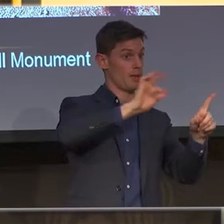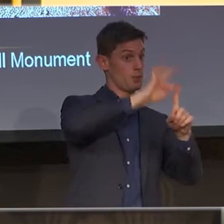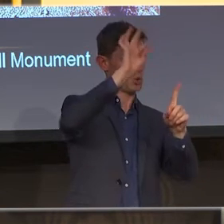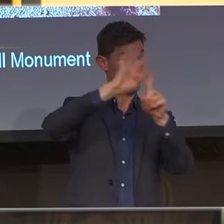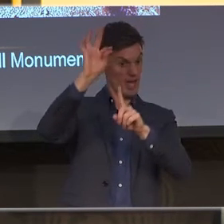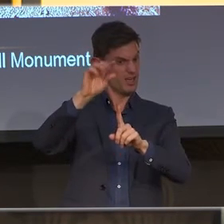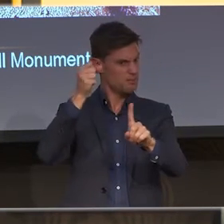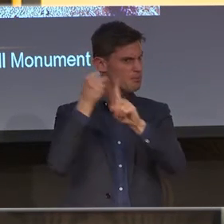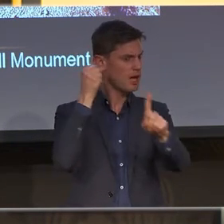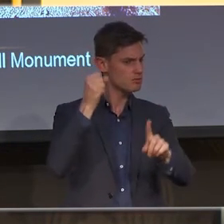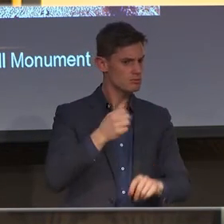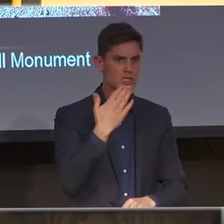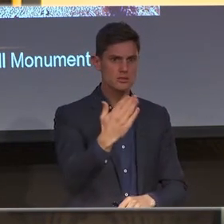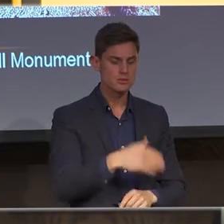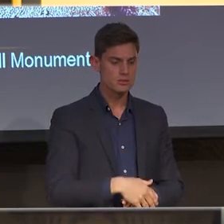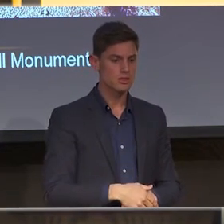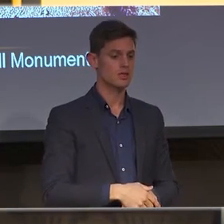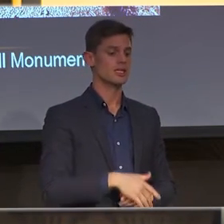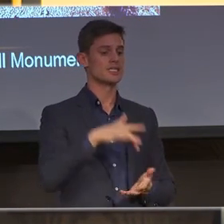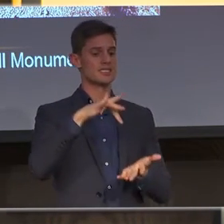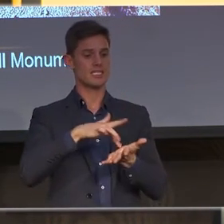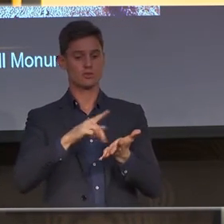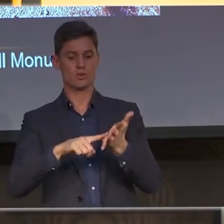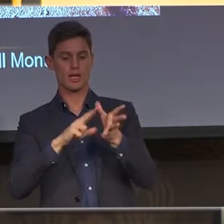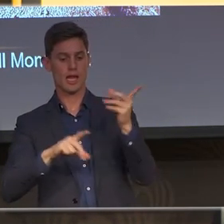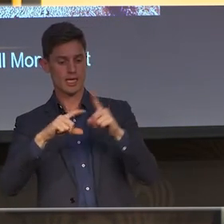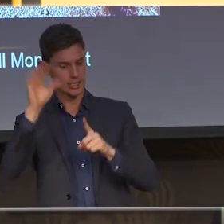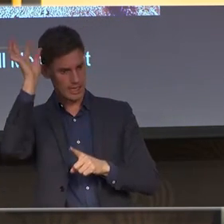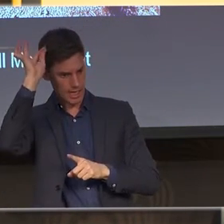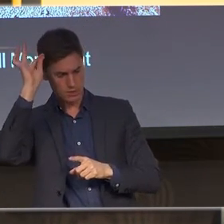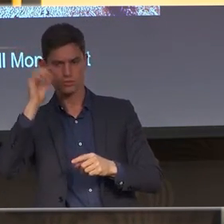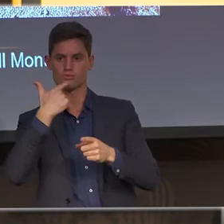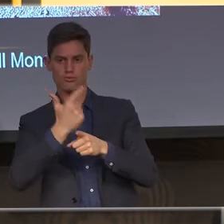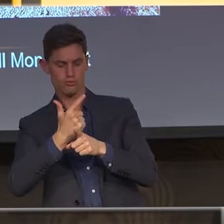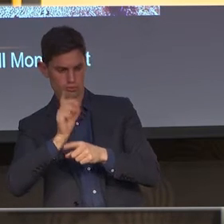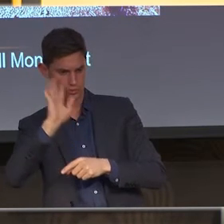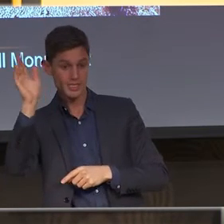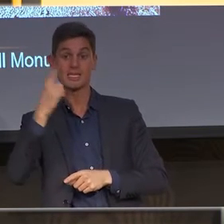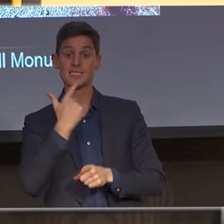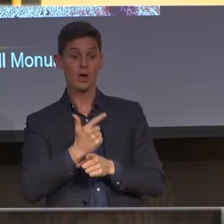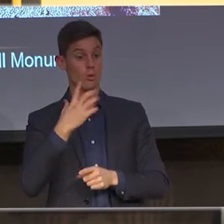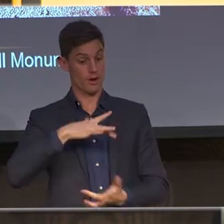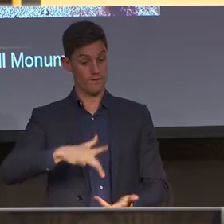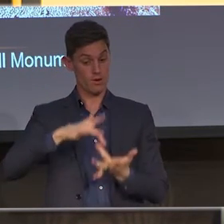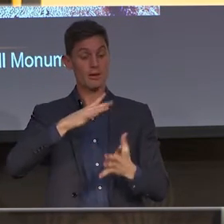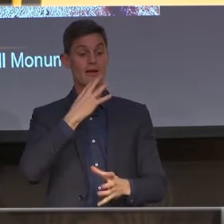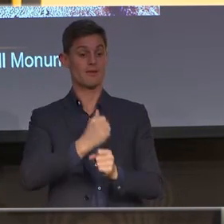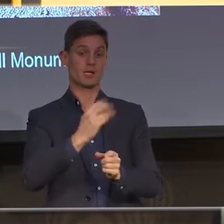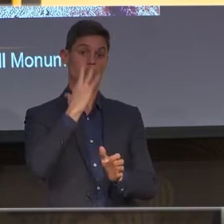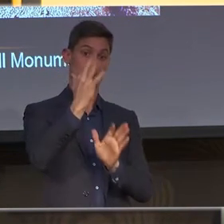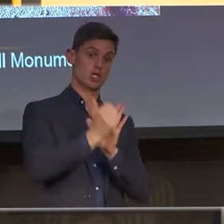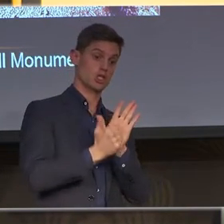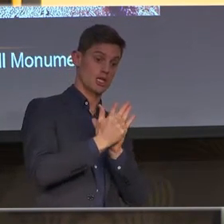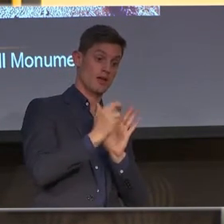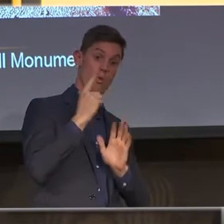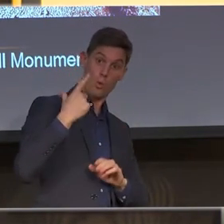up. A message delivered by the Central Land Council via Nyali Kunoth monks demanded a formal government apology for the shame,